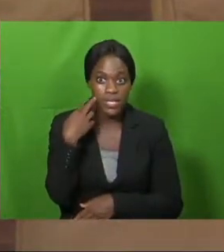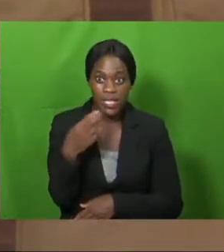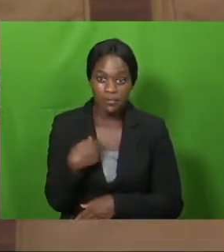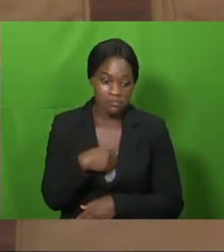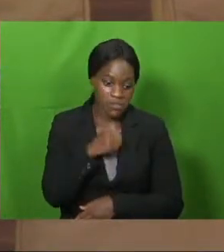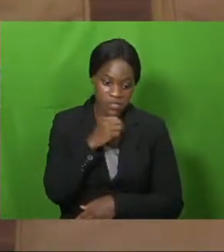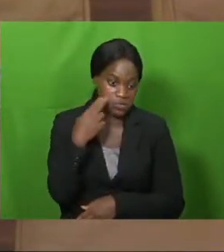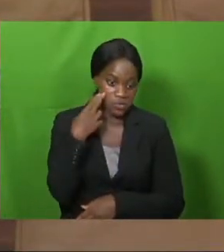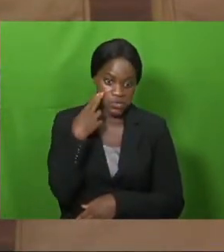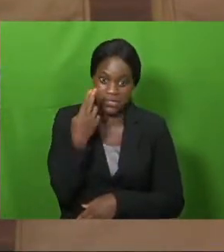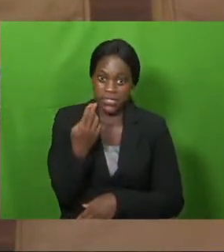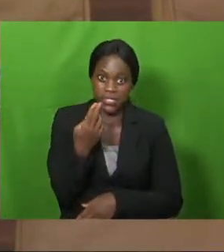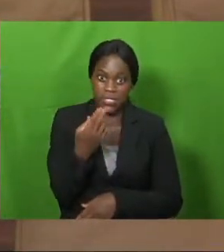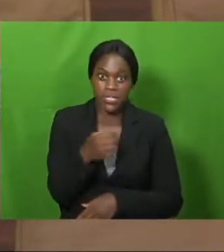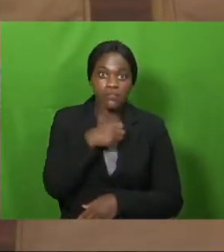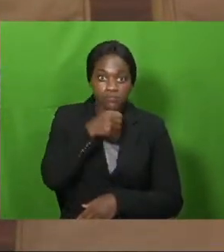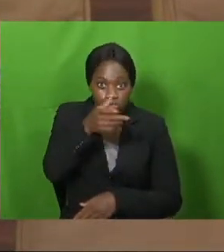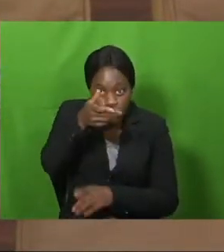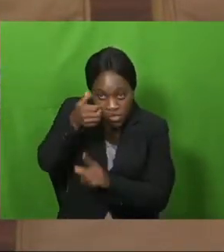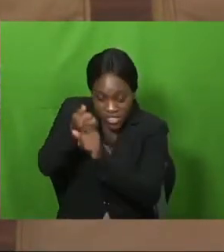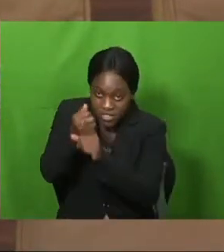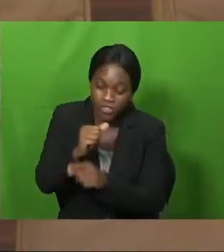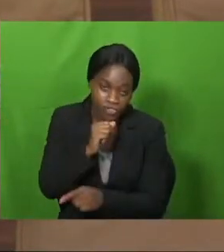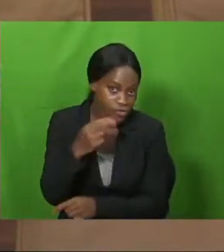didn't see her, and I'm sure you didn't see her too.